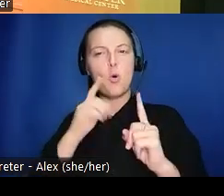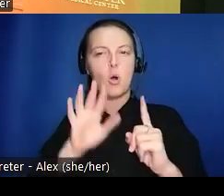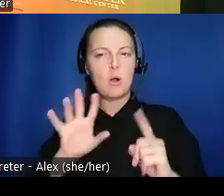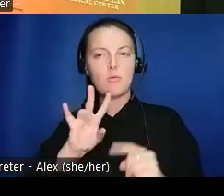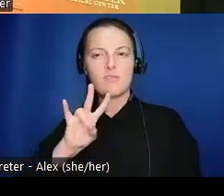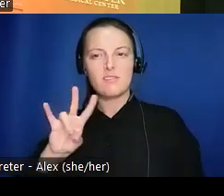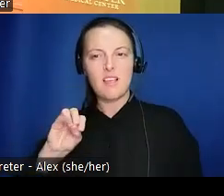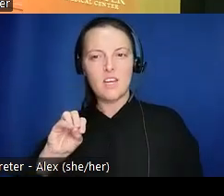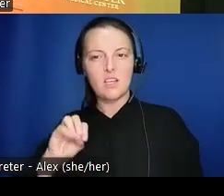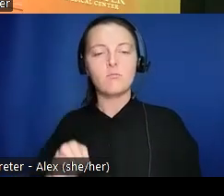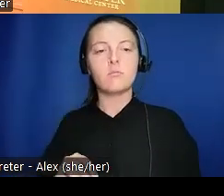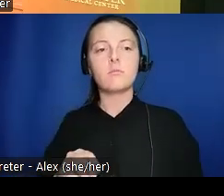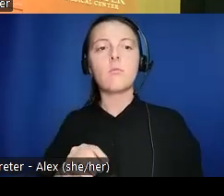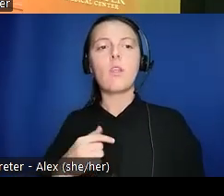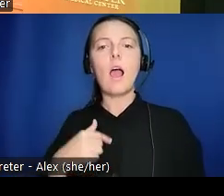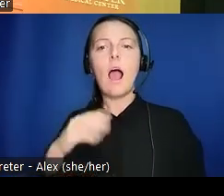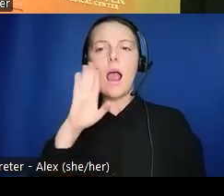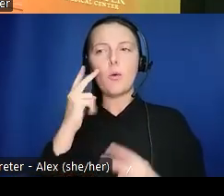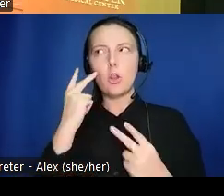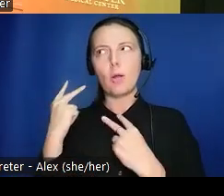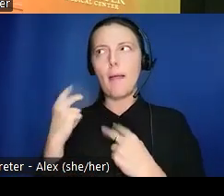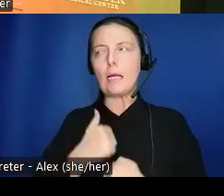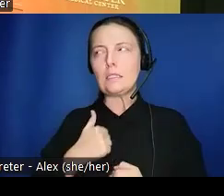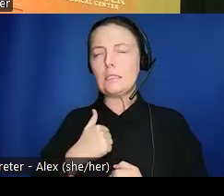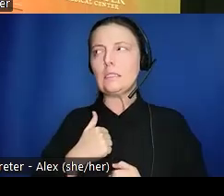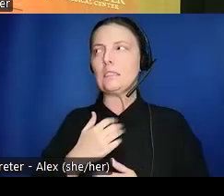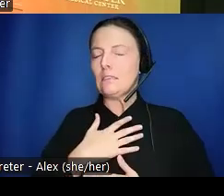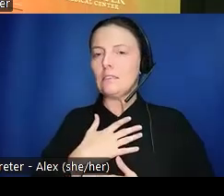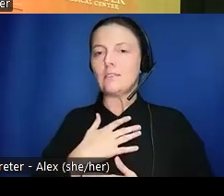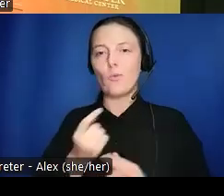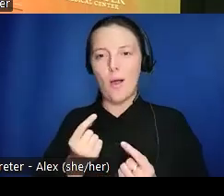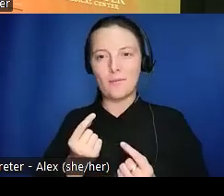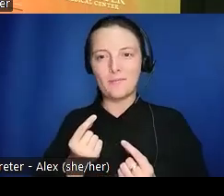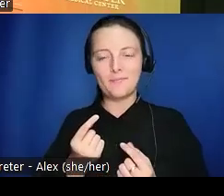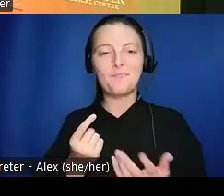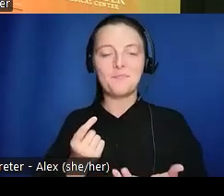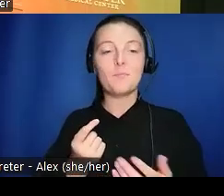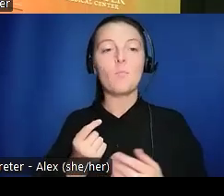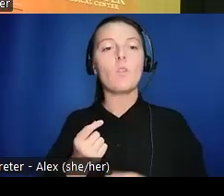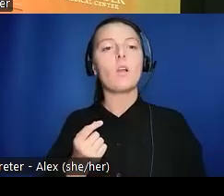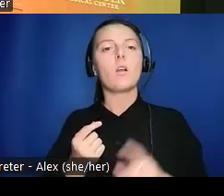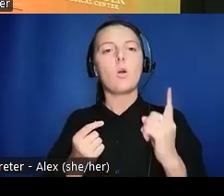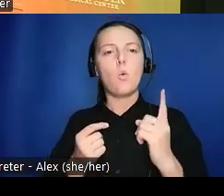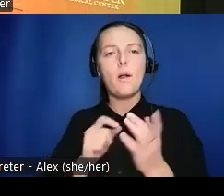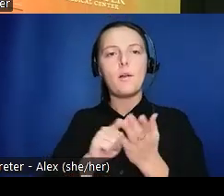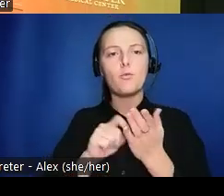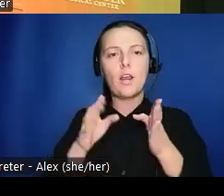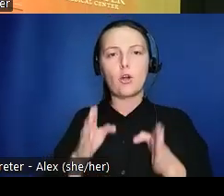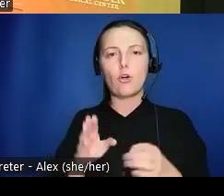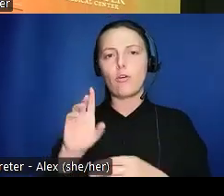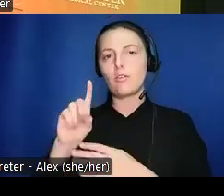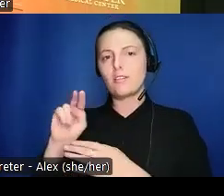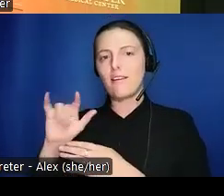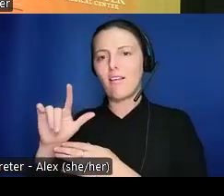And there is a popular writer named Daniel Fink who talks about 4 types of regrets. One